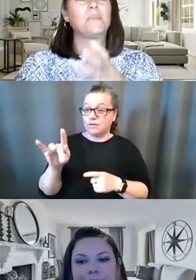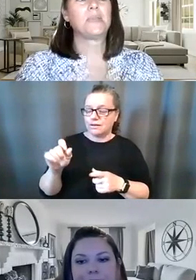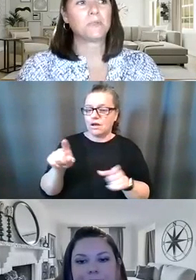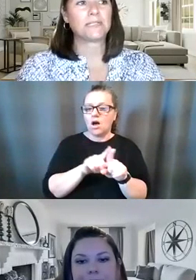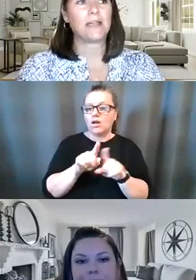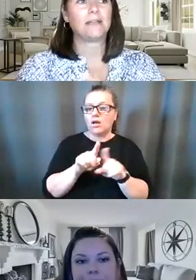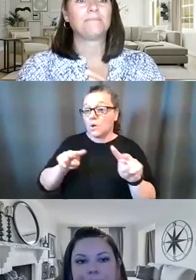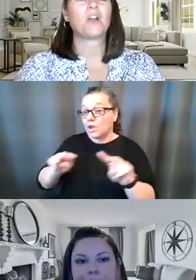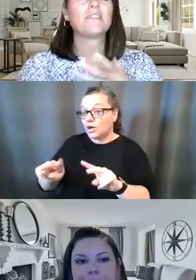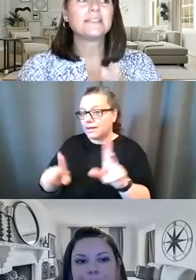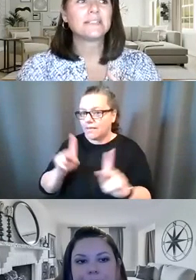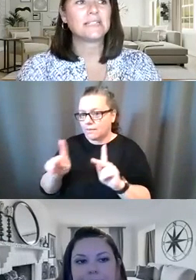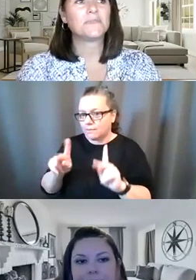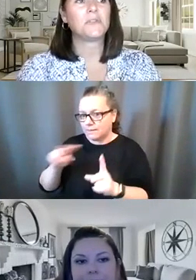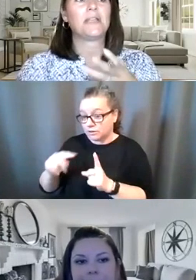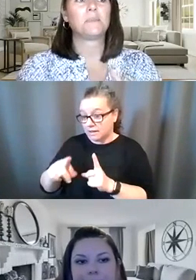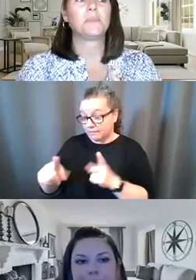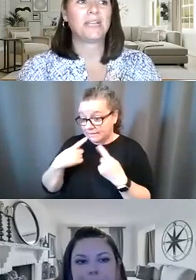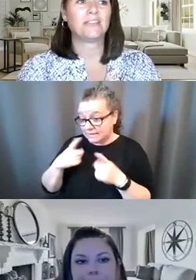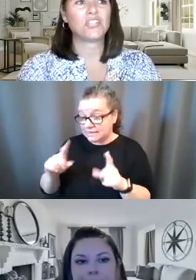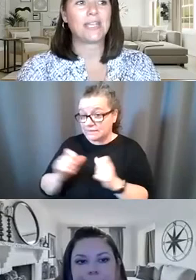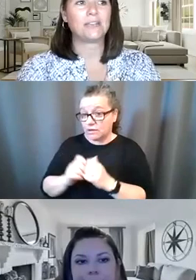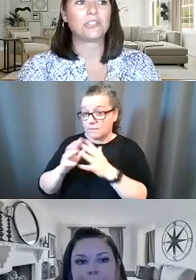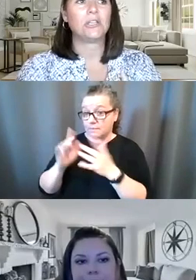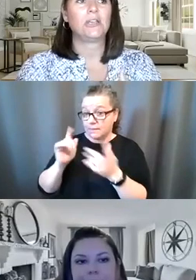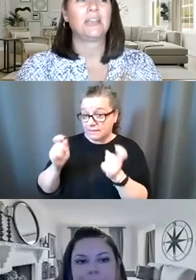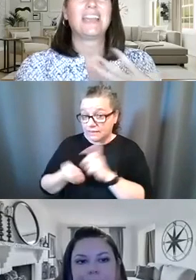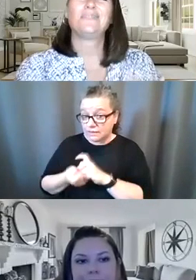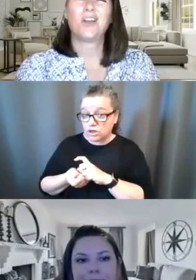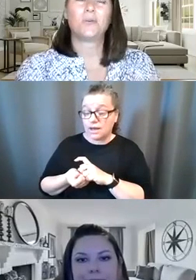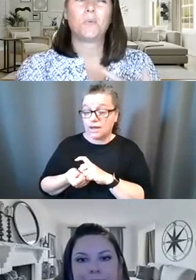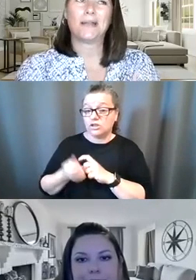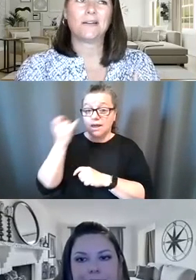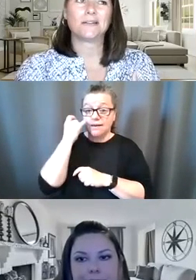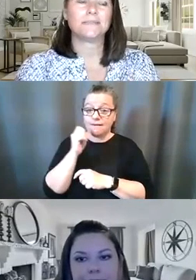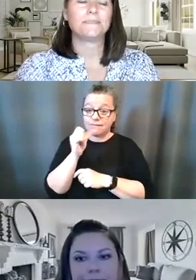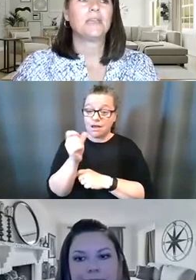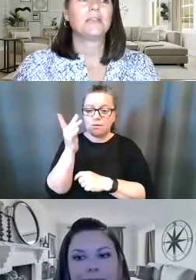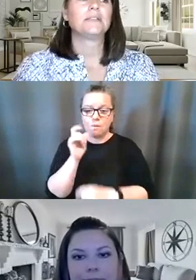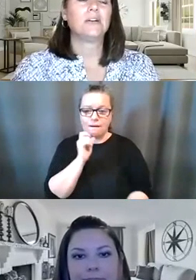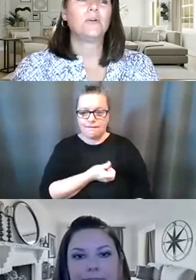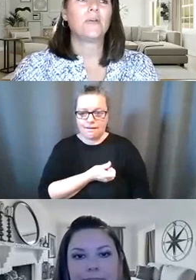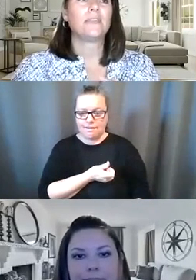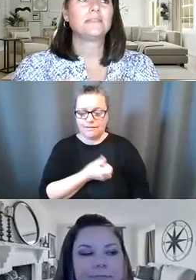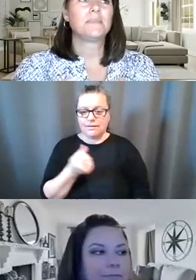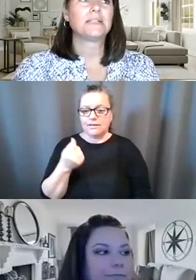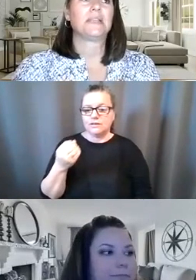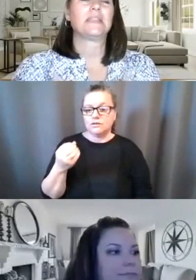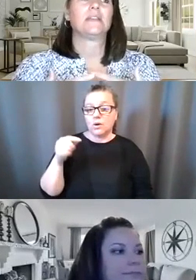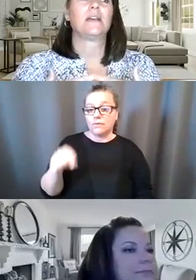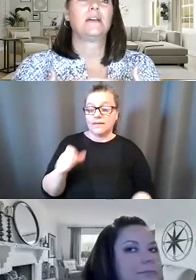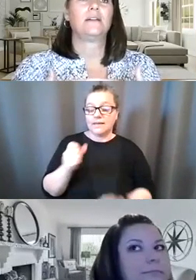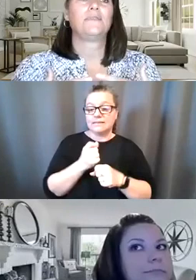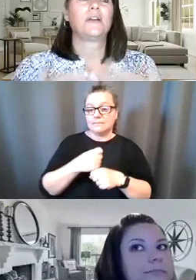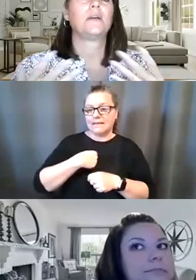at the people side. Are they successful in implementing the change? And if not, why not? So this makes me